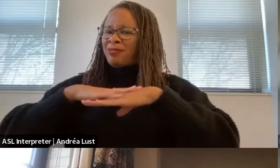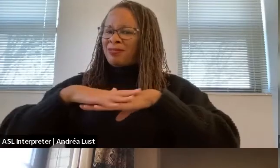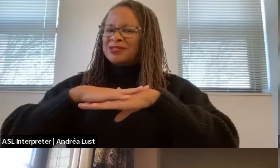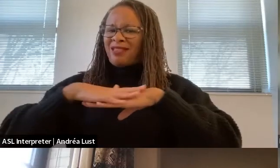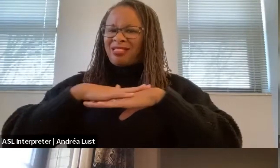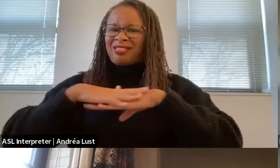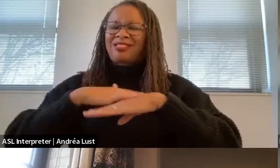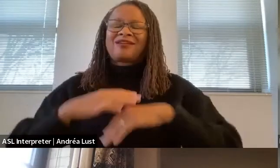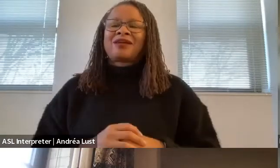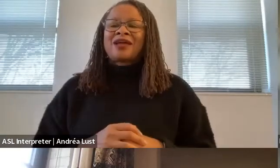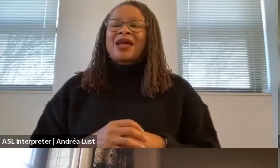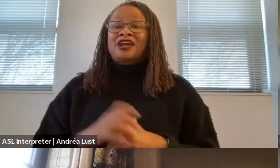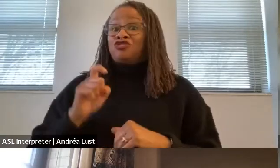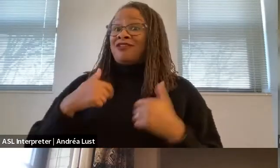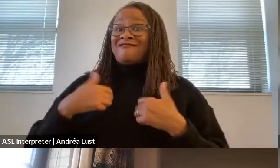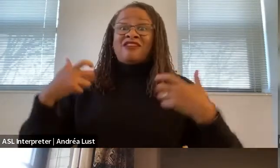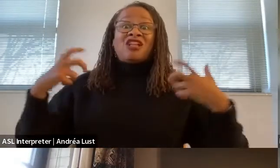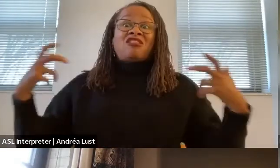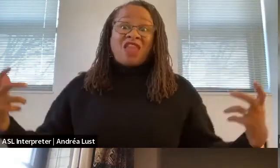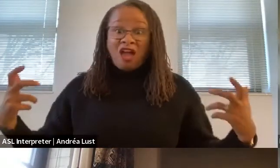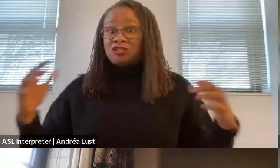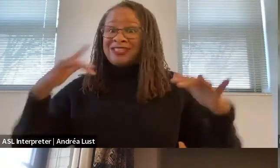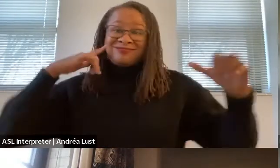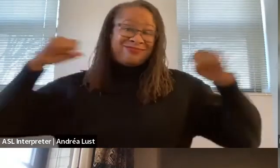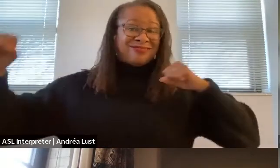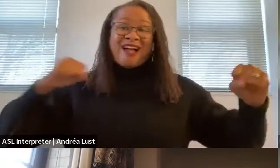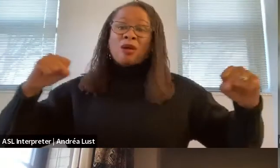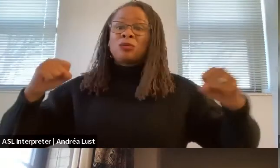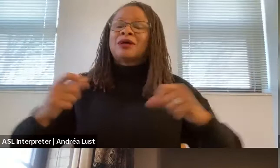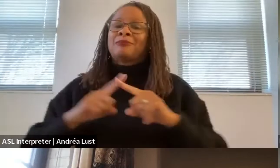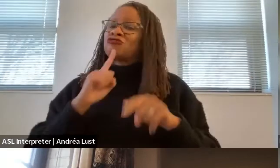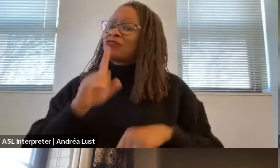really large, loud, you know, but there was that quiet,